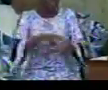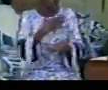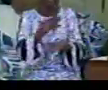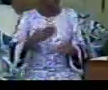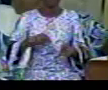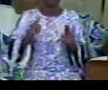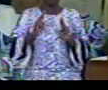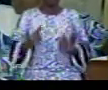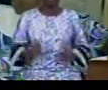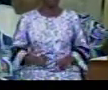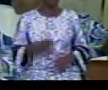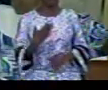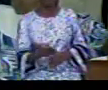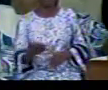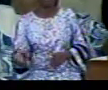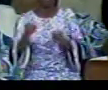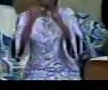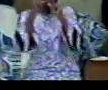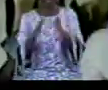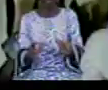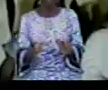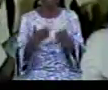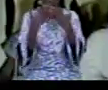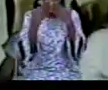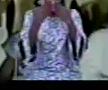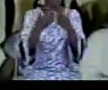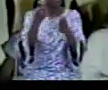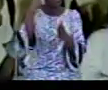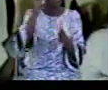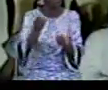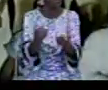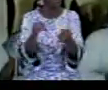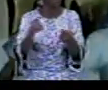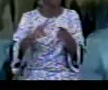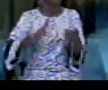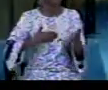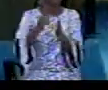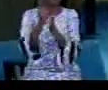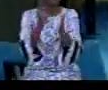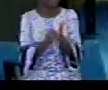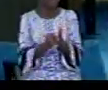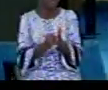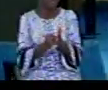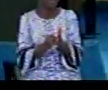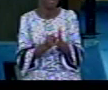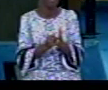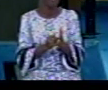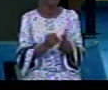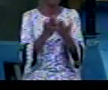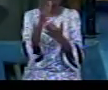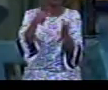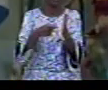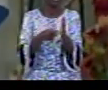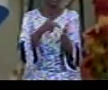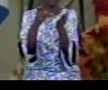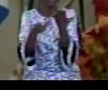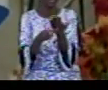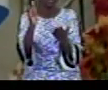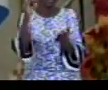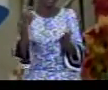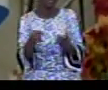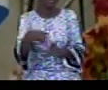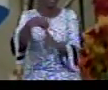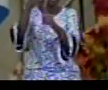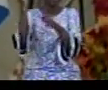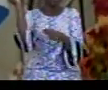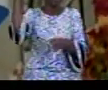honoring our state and projecting us to the whole world through this program. And by the special grace of God, this